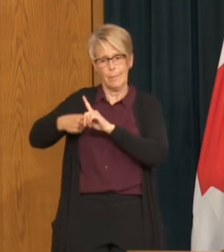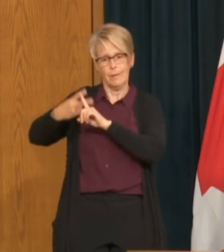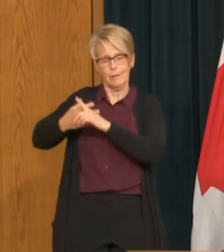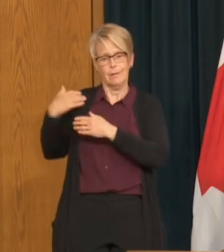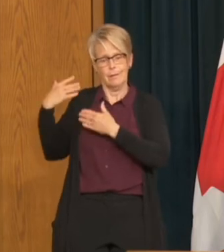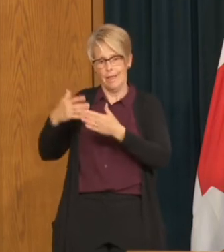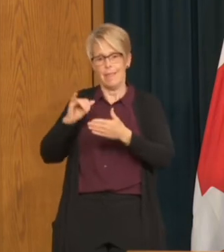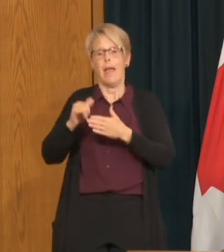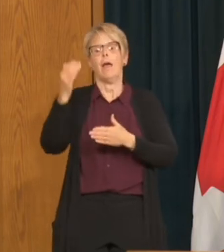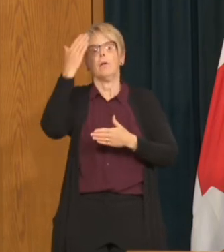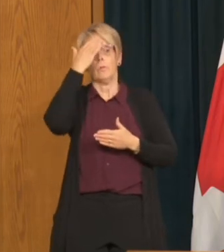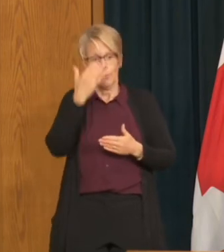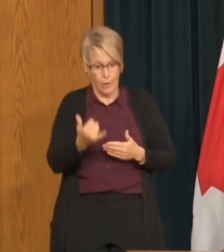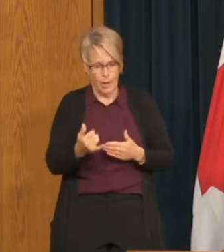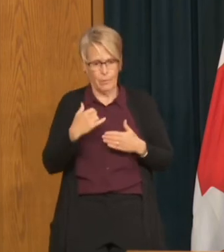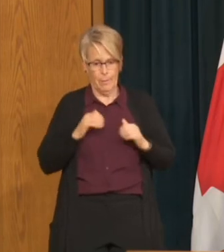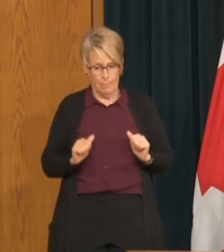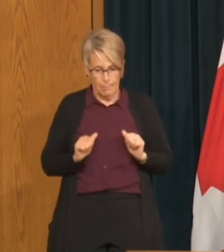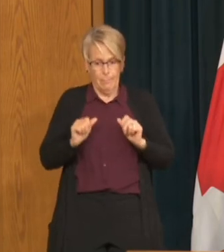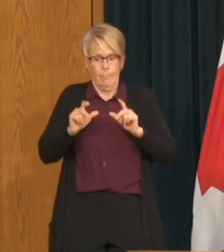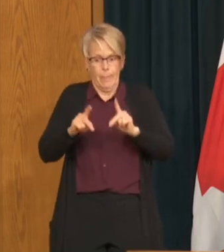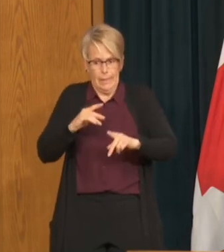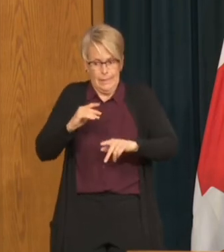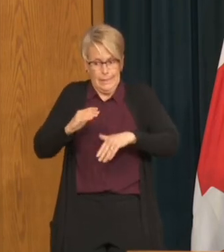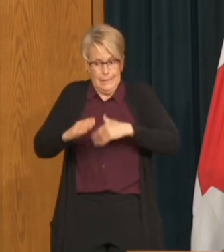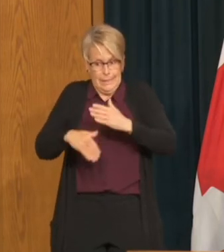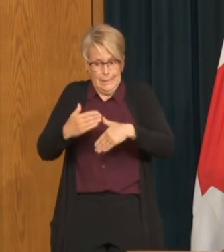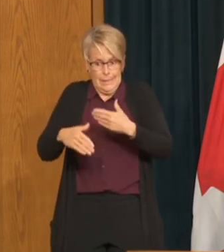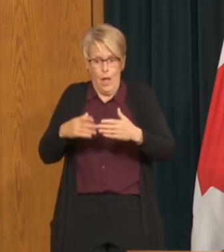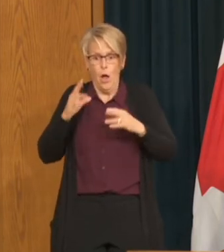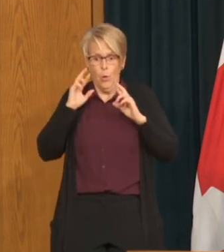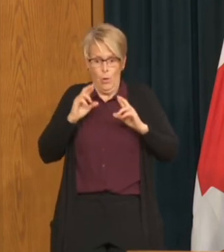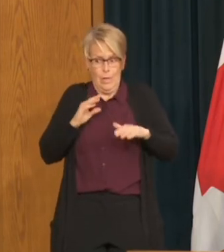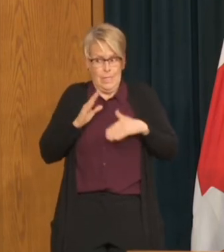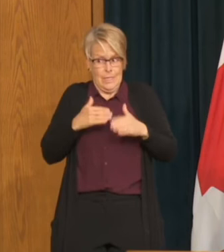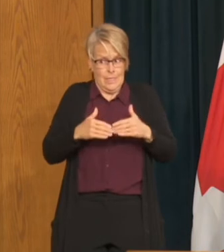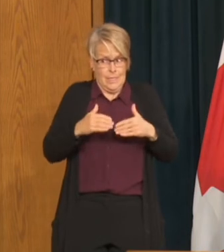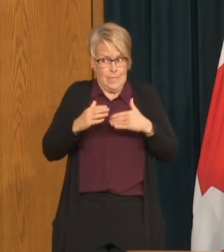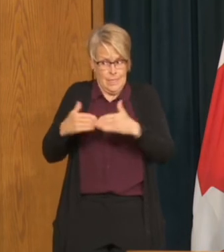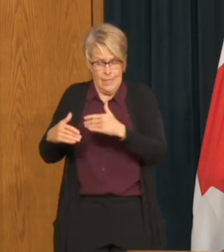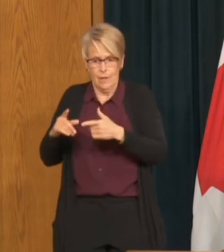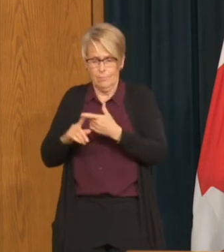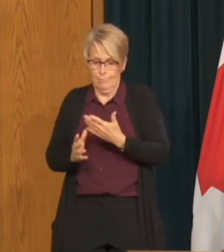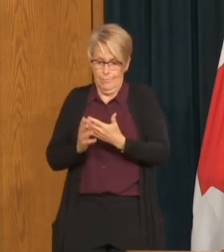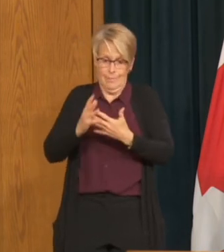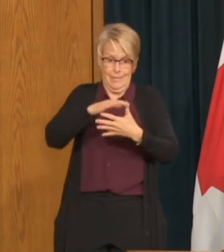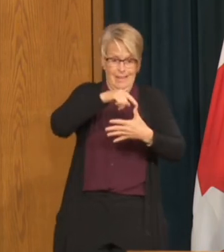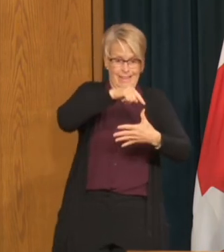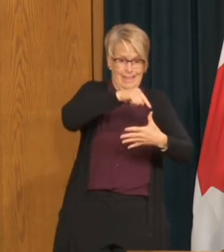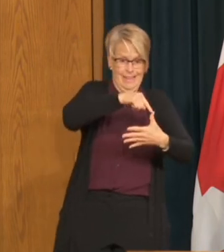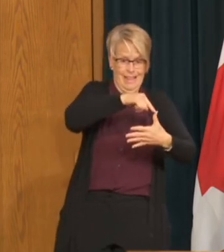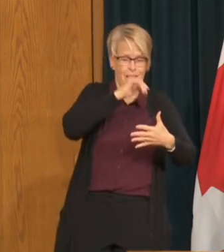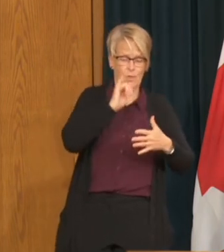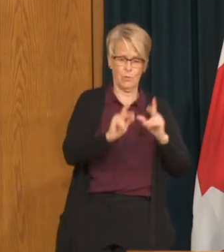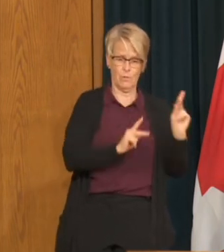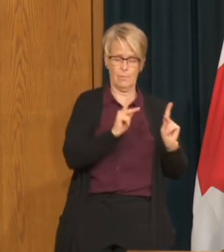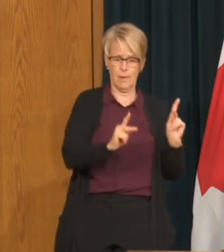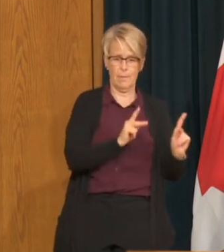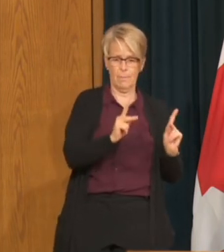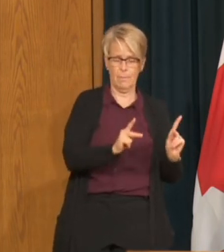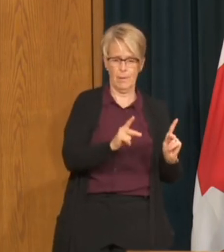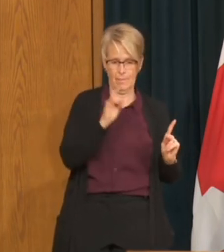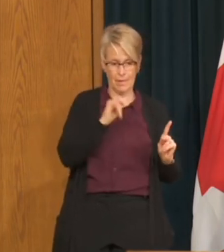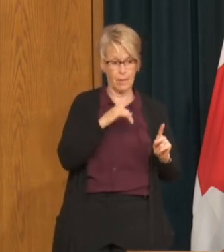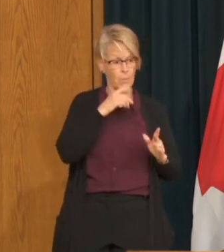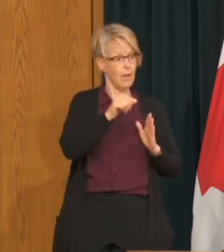the resumption services will work as aggressively as possible to prioritize those folks that have had their